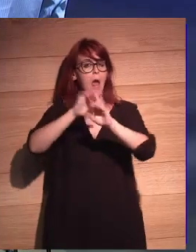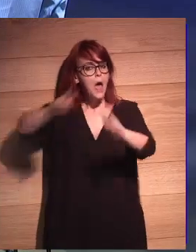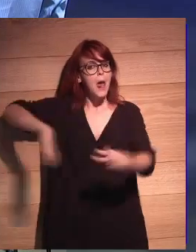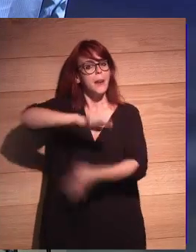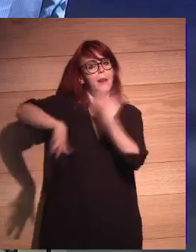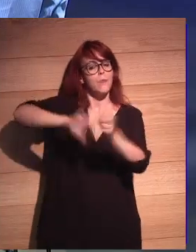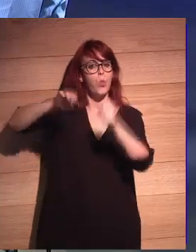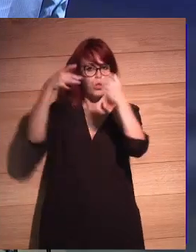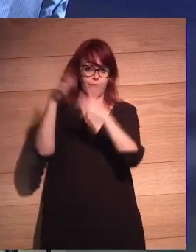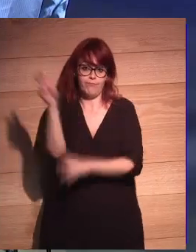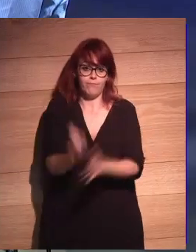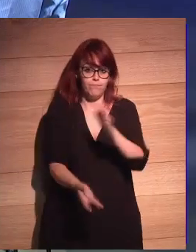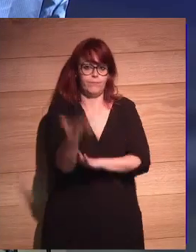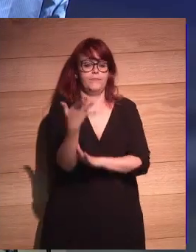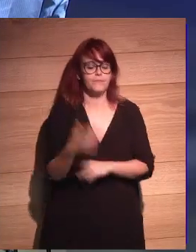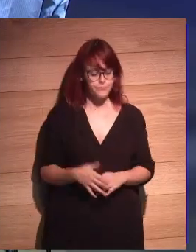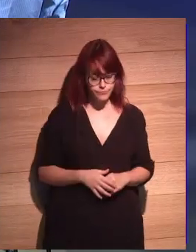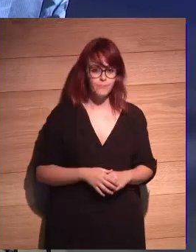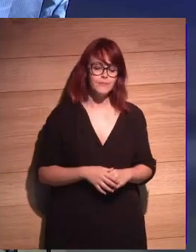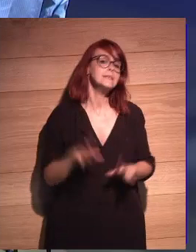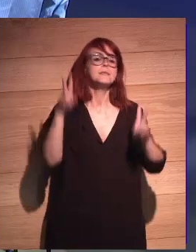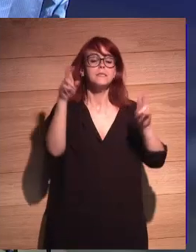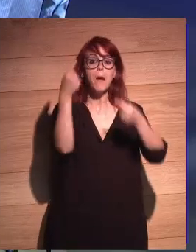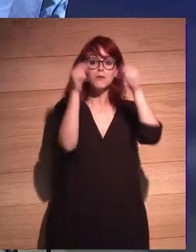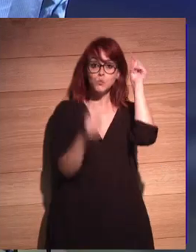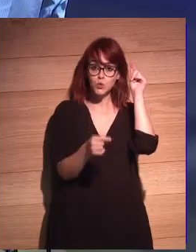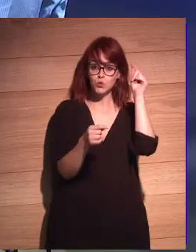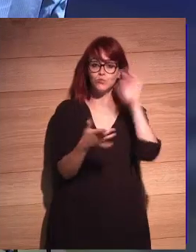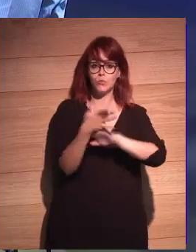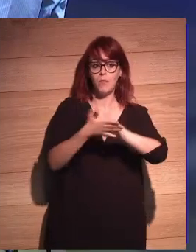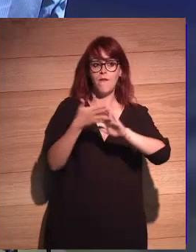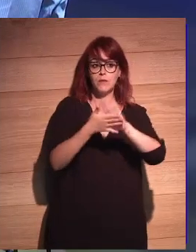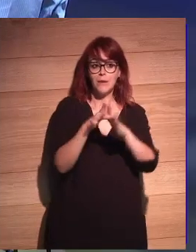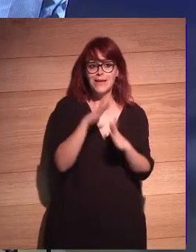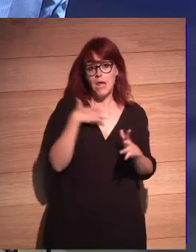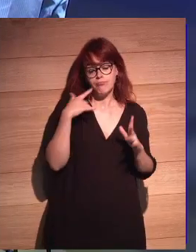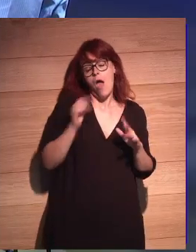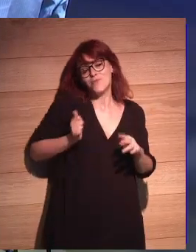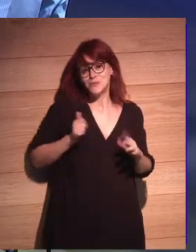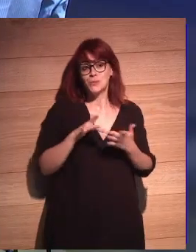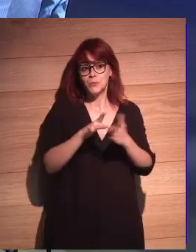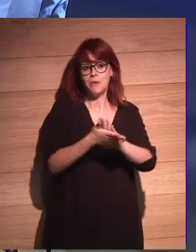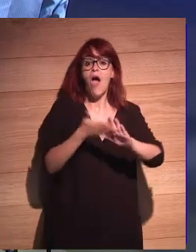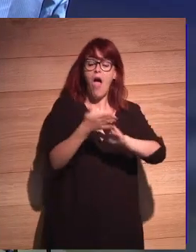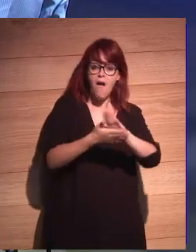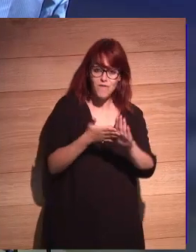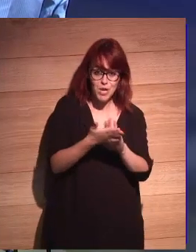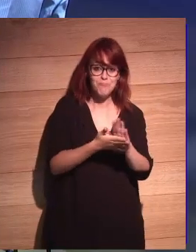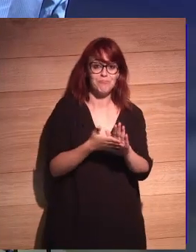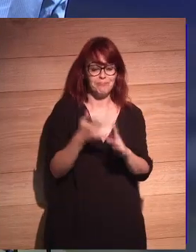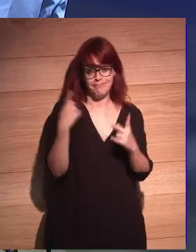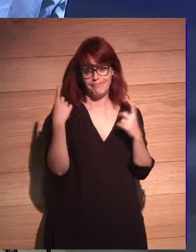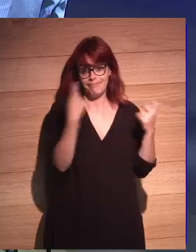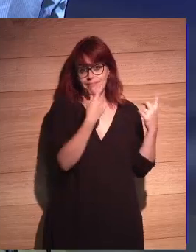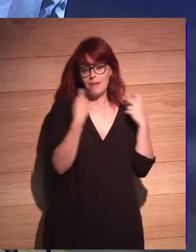this new revolution that is to come. The budget is something that I wanted to tackle because